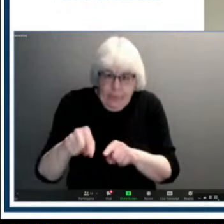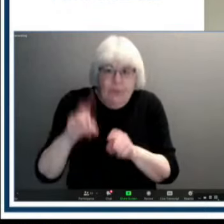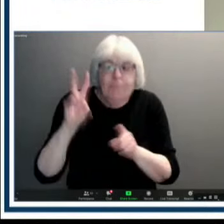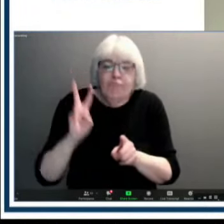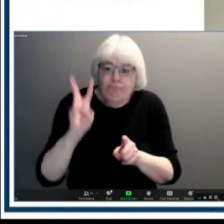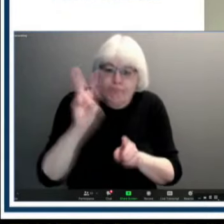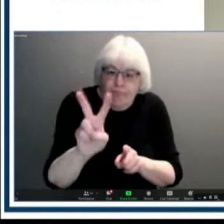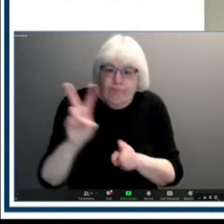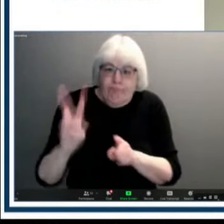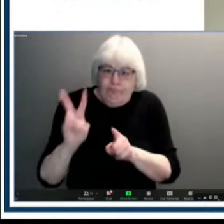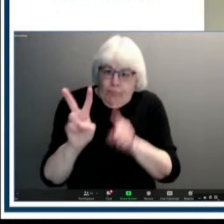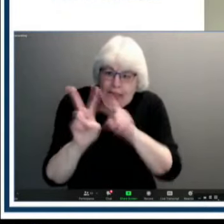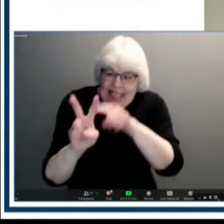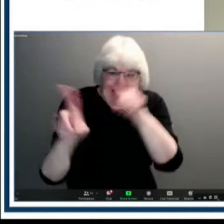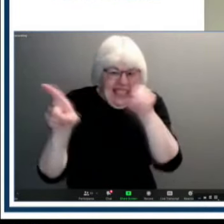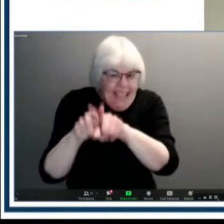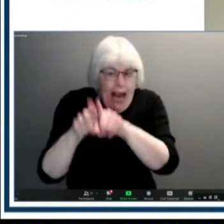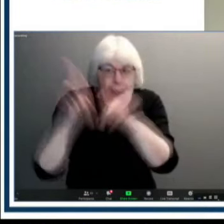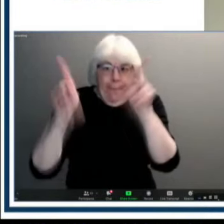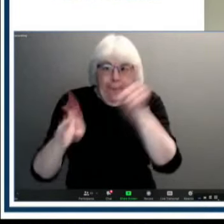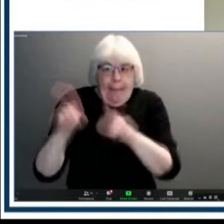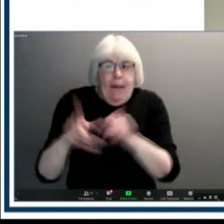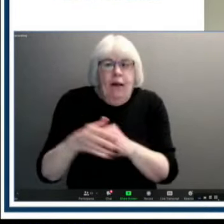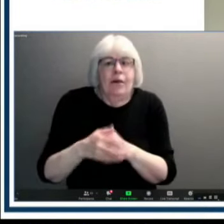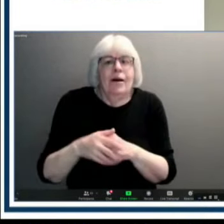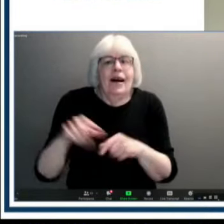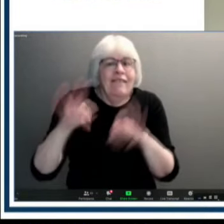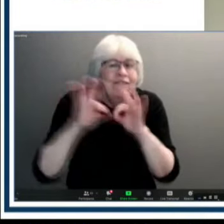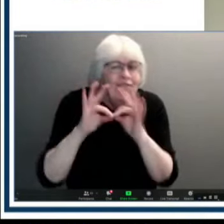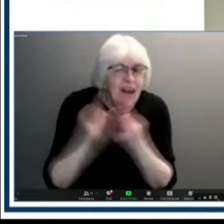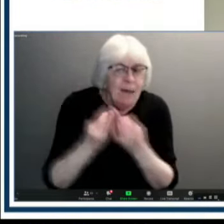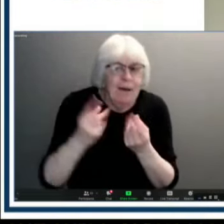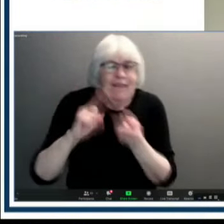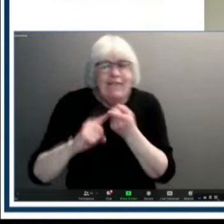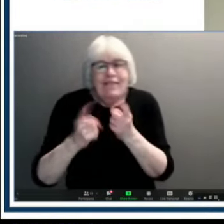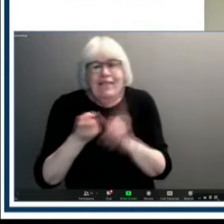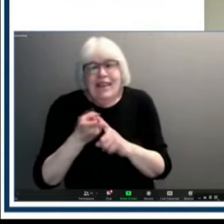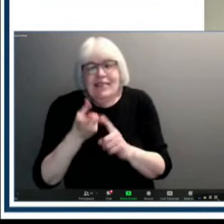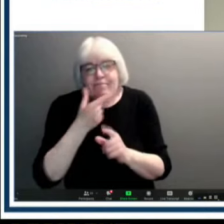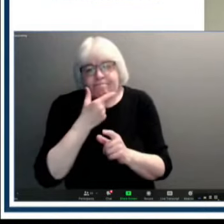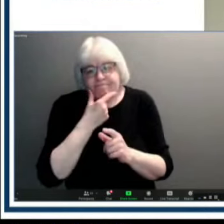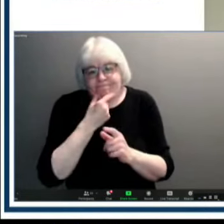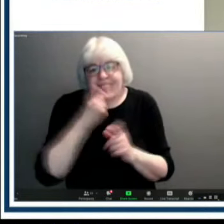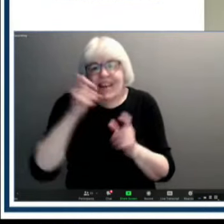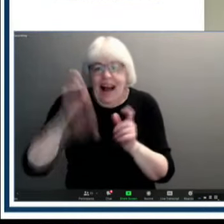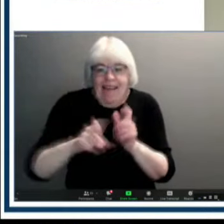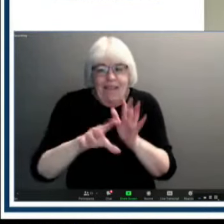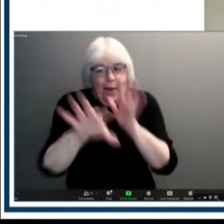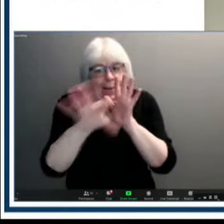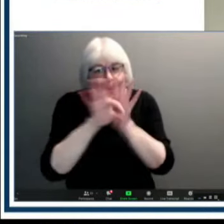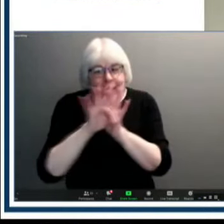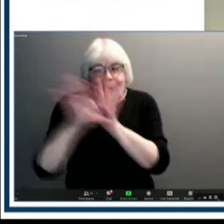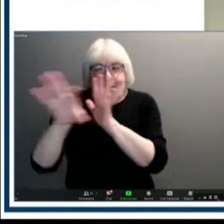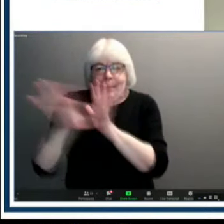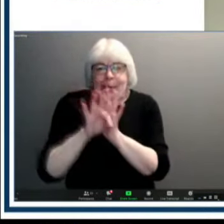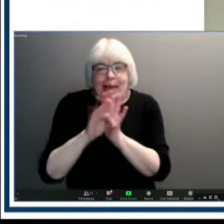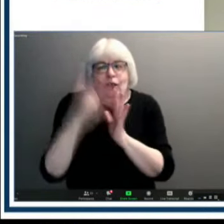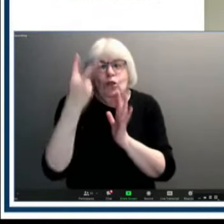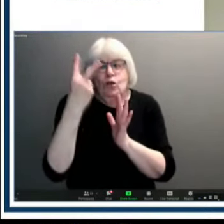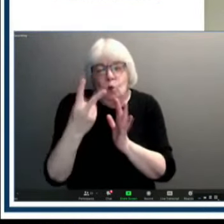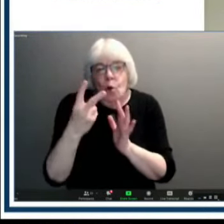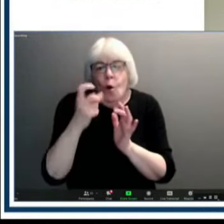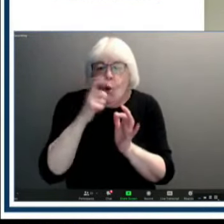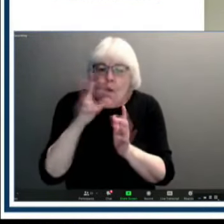but families and friends will have to choose 2 consistent people to be the visitors, and one or both of those could also be